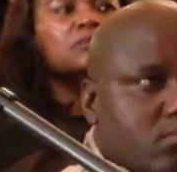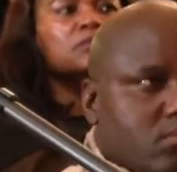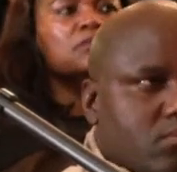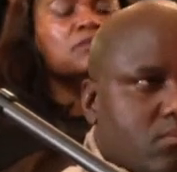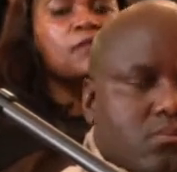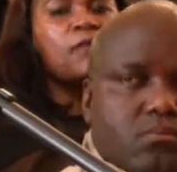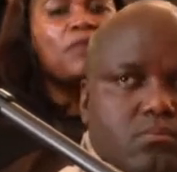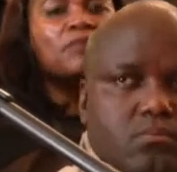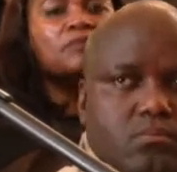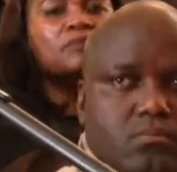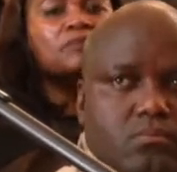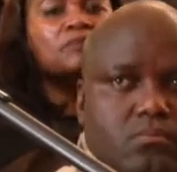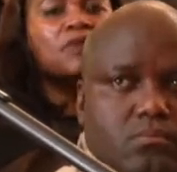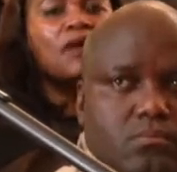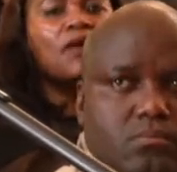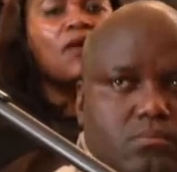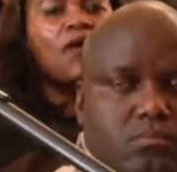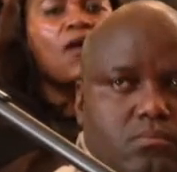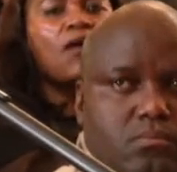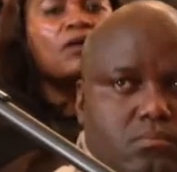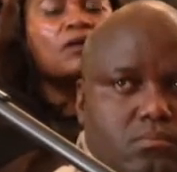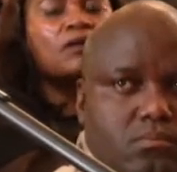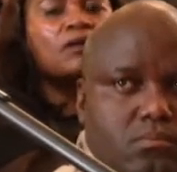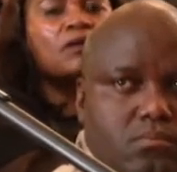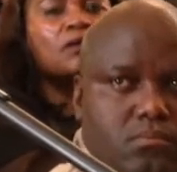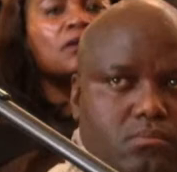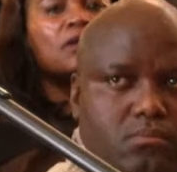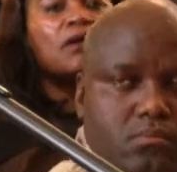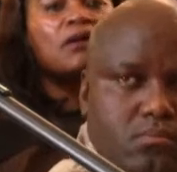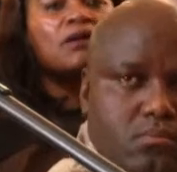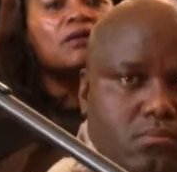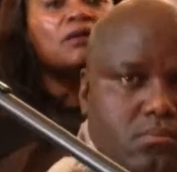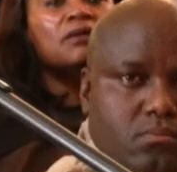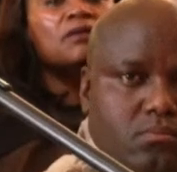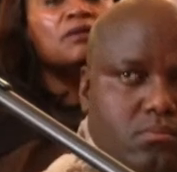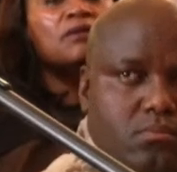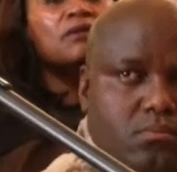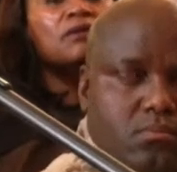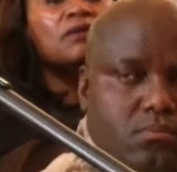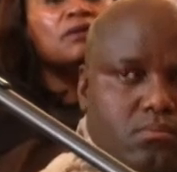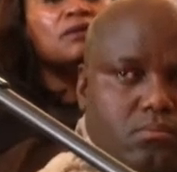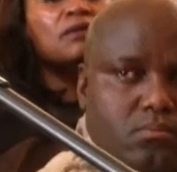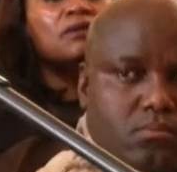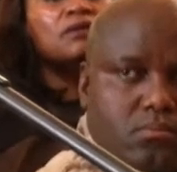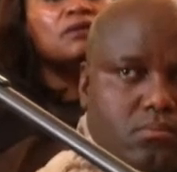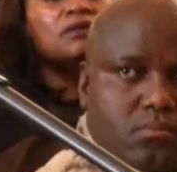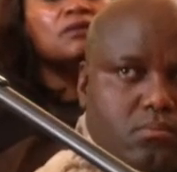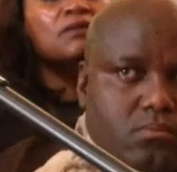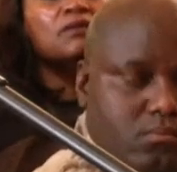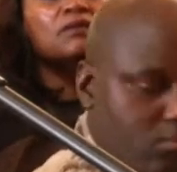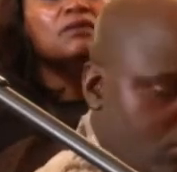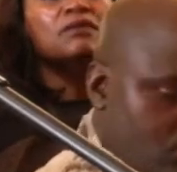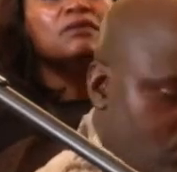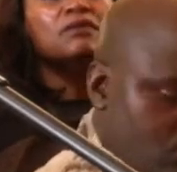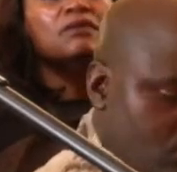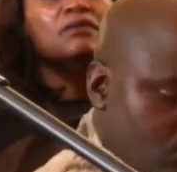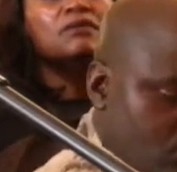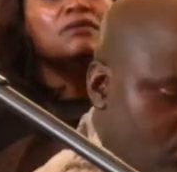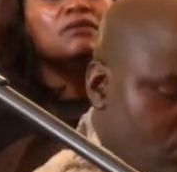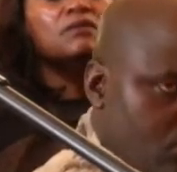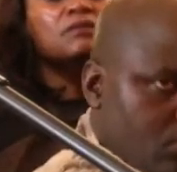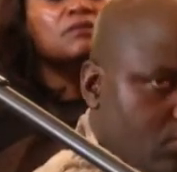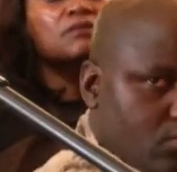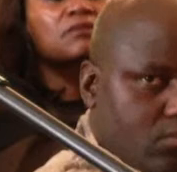could not hear your name please start afreshole 135 I support